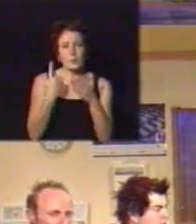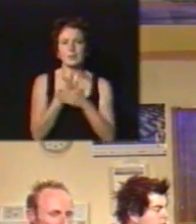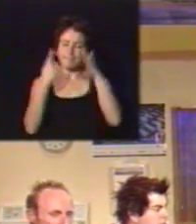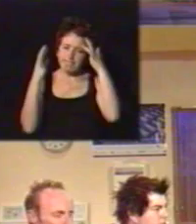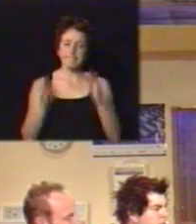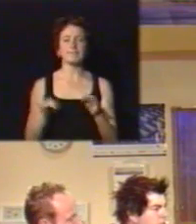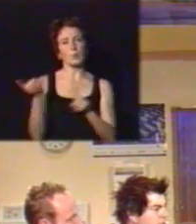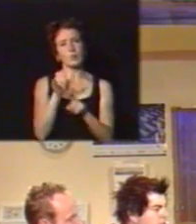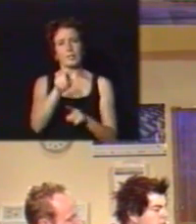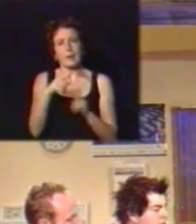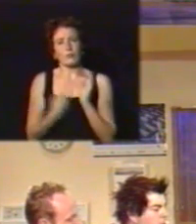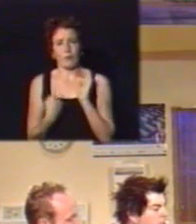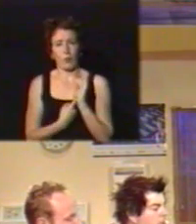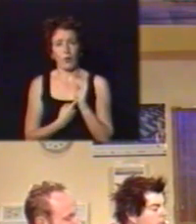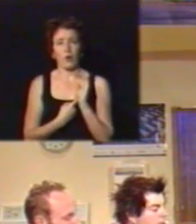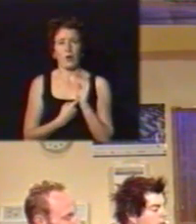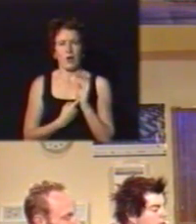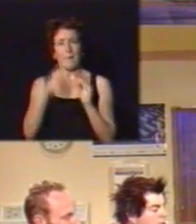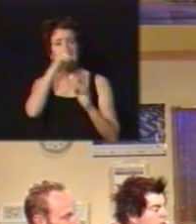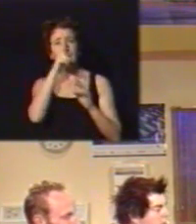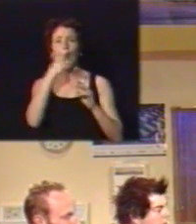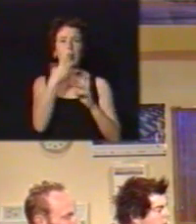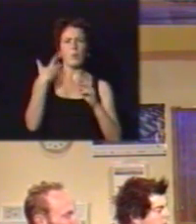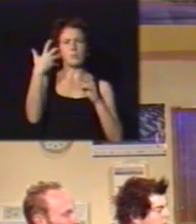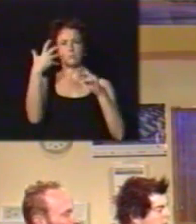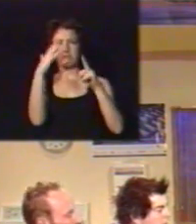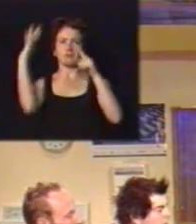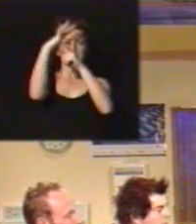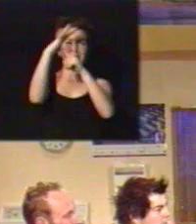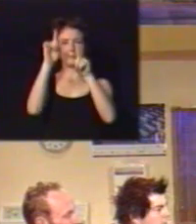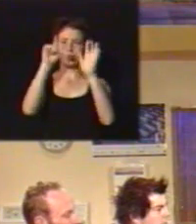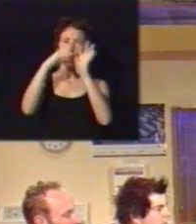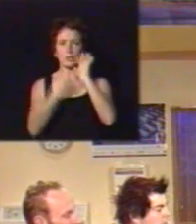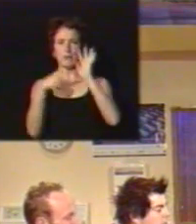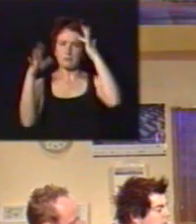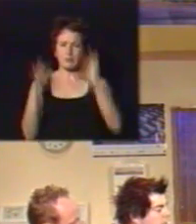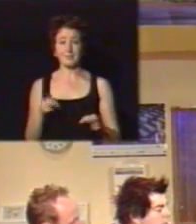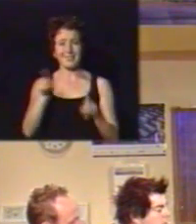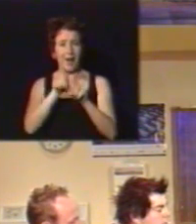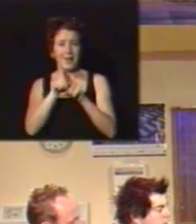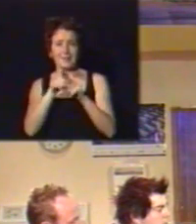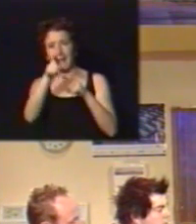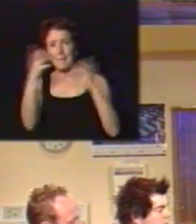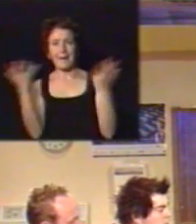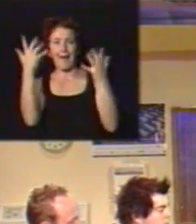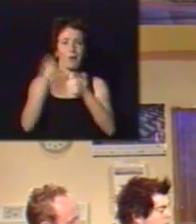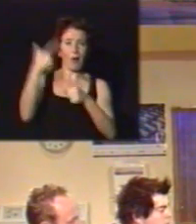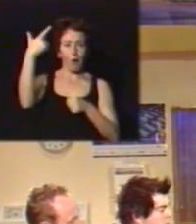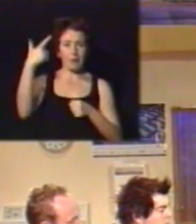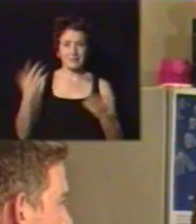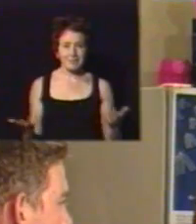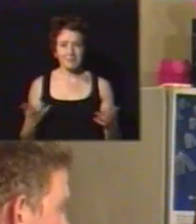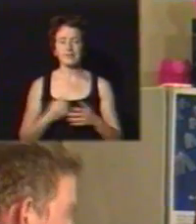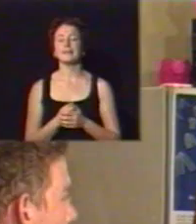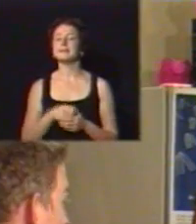themselves. Yep. And that people in higher power are making these decisions. They're playing God, more or less. That's right. And if we take that step one step further and look at